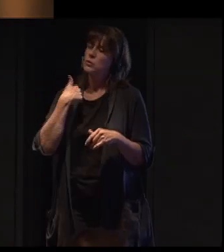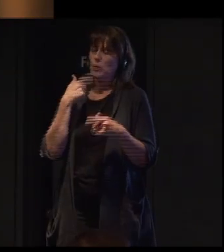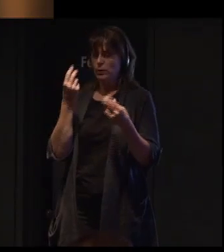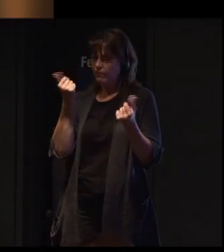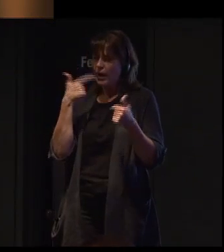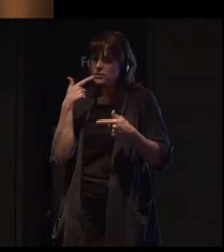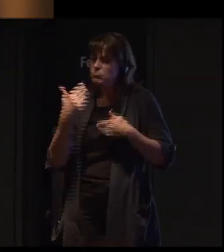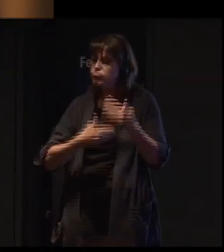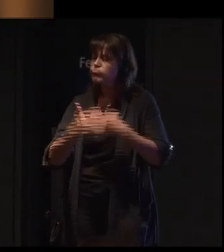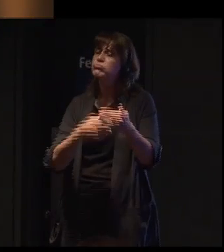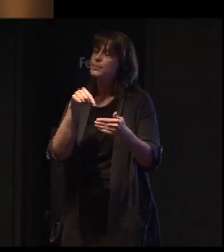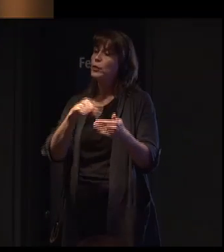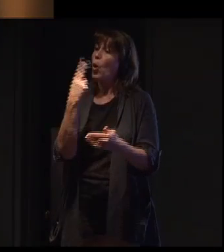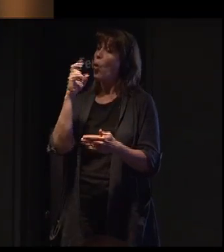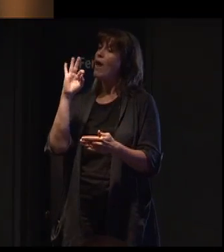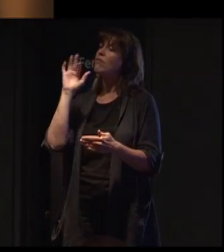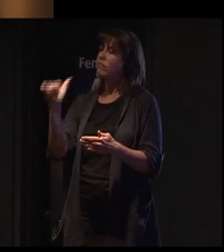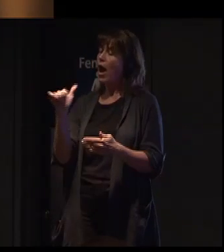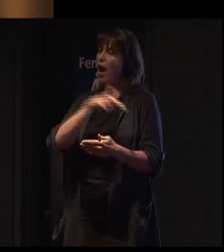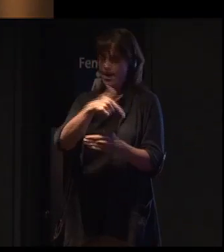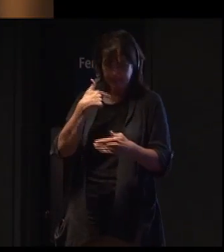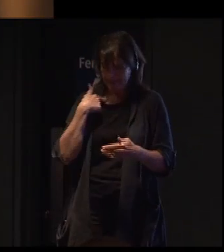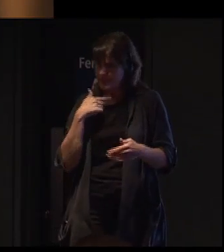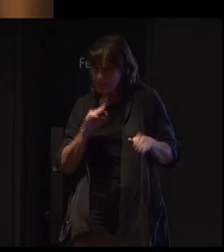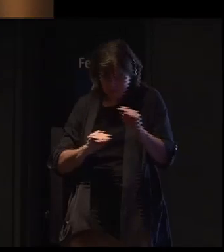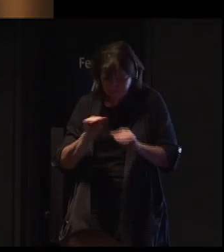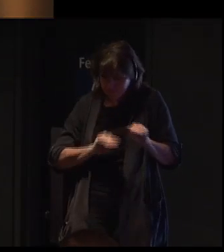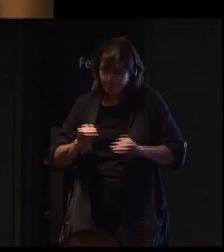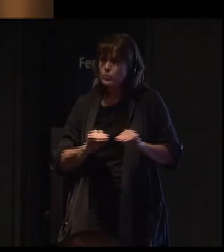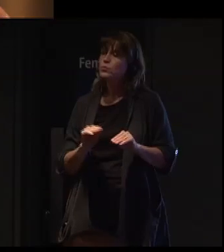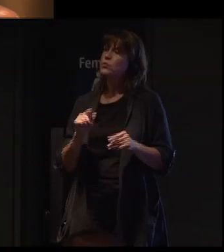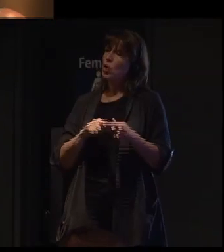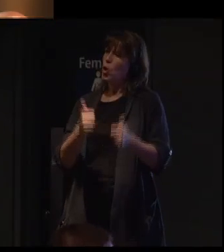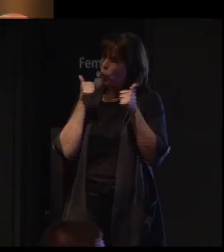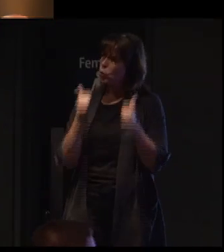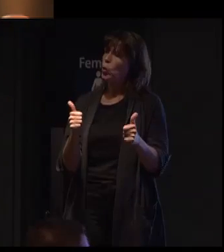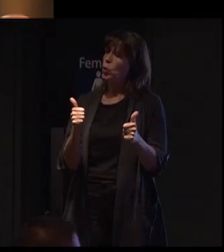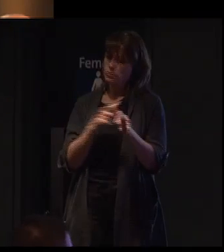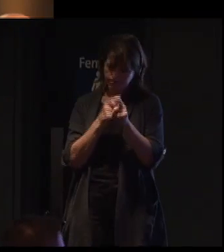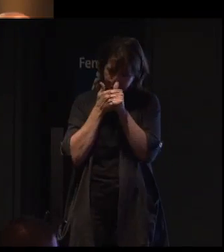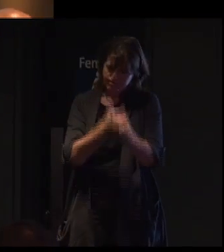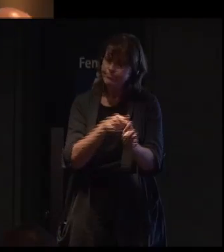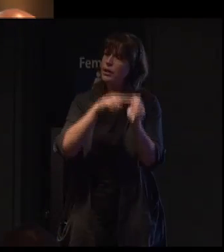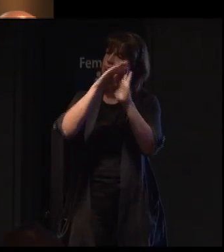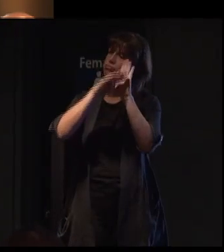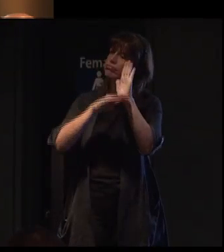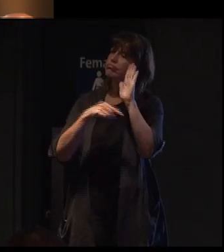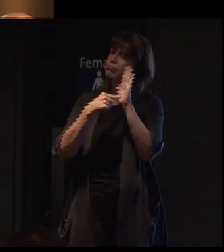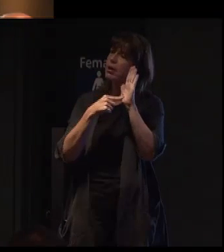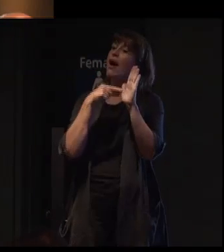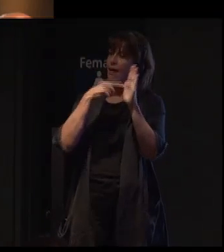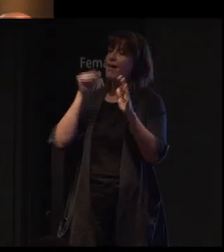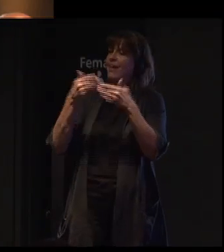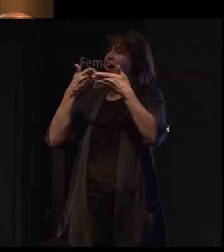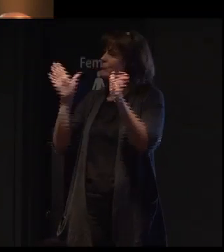the UEFA Good Practice Guide that we developed together with CAF as part of the UEFA program for the disabled.